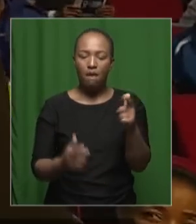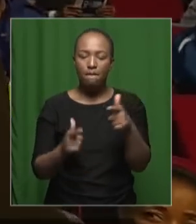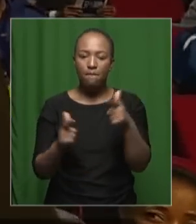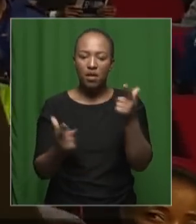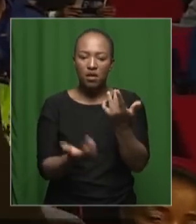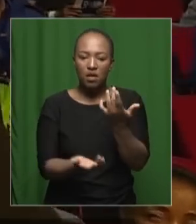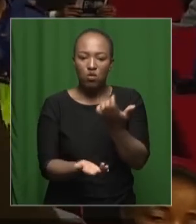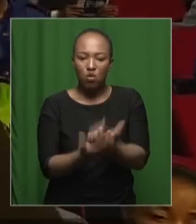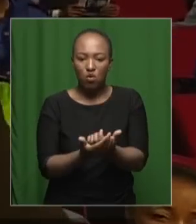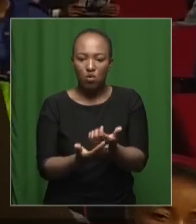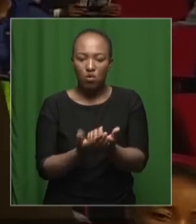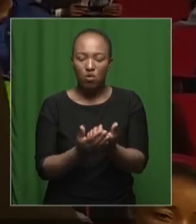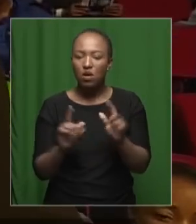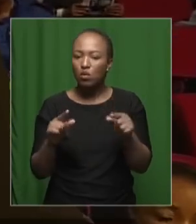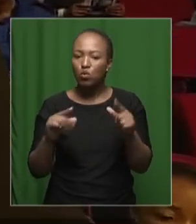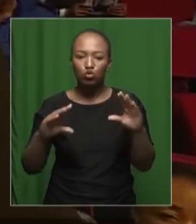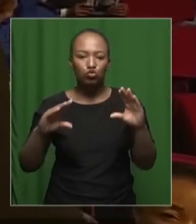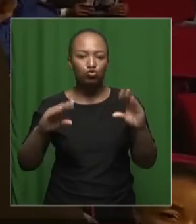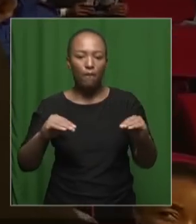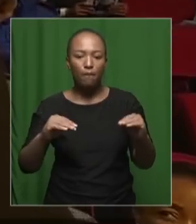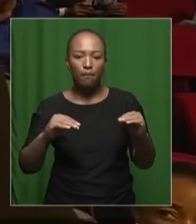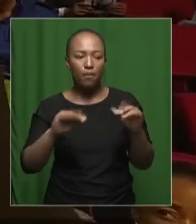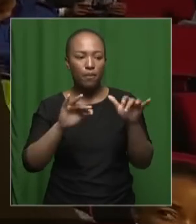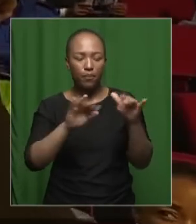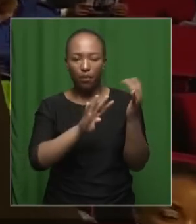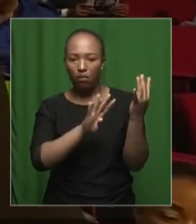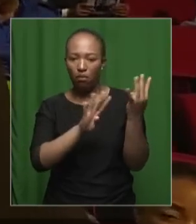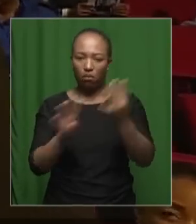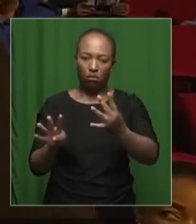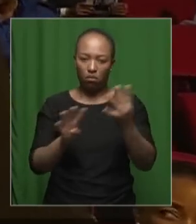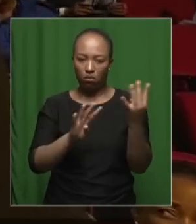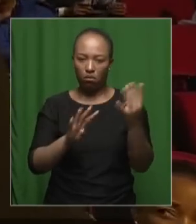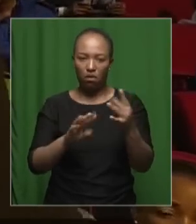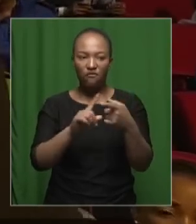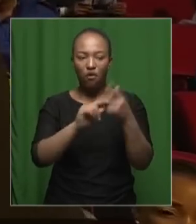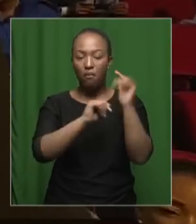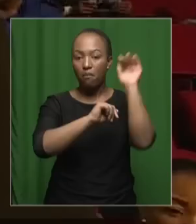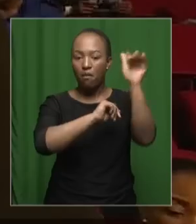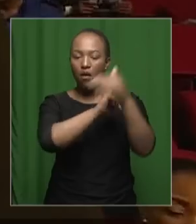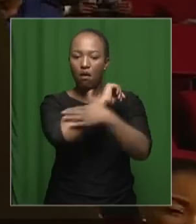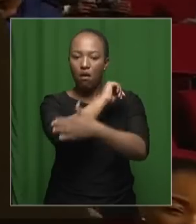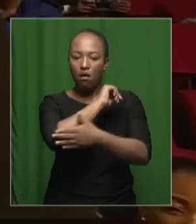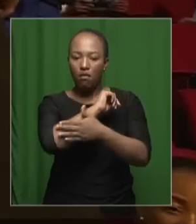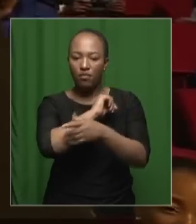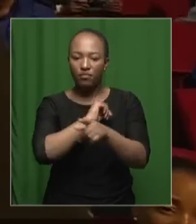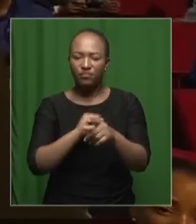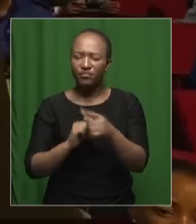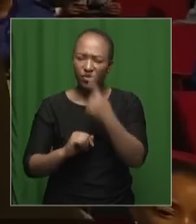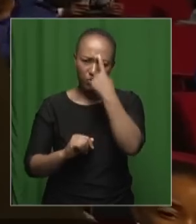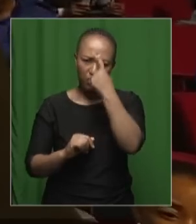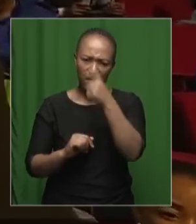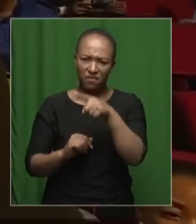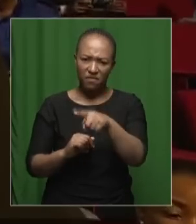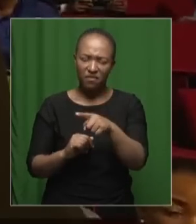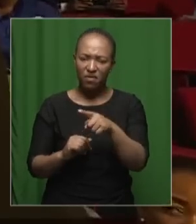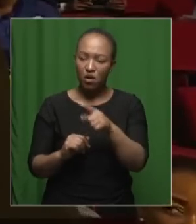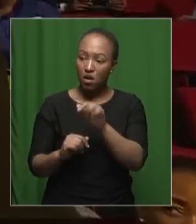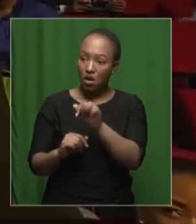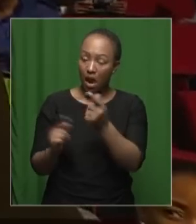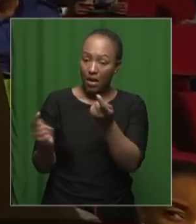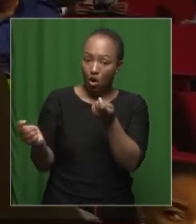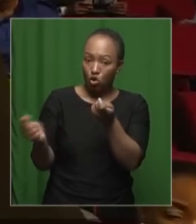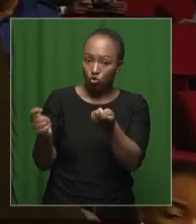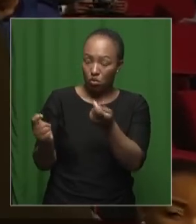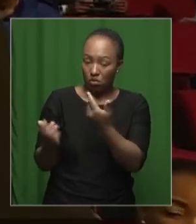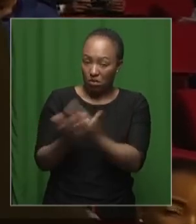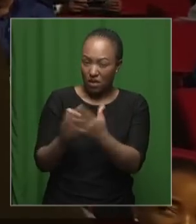and they could not stop immigration. With your admission of our incapacities of the state, how do you believe the state under your control will be able